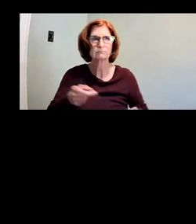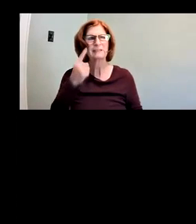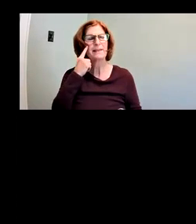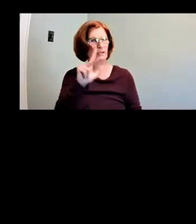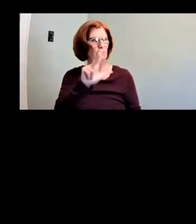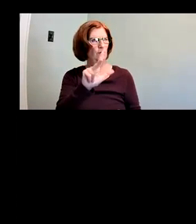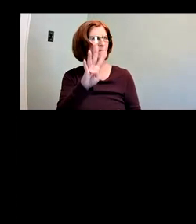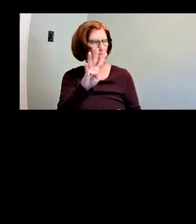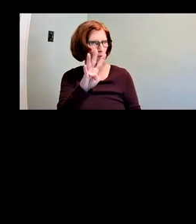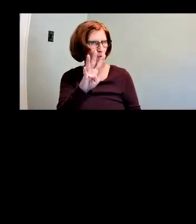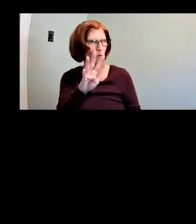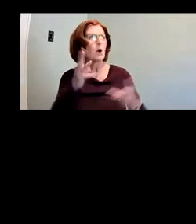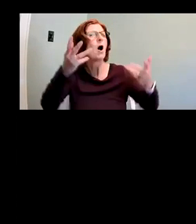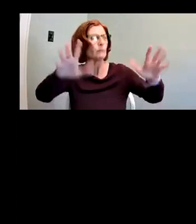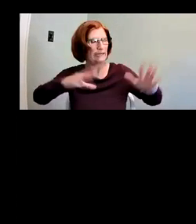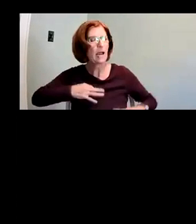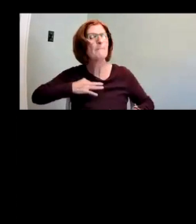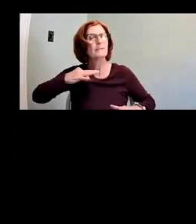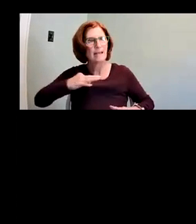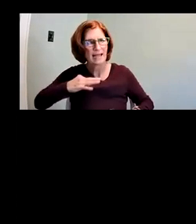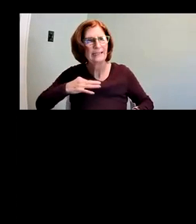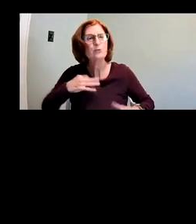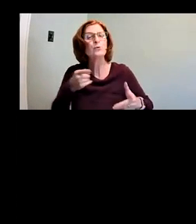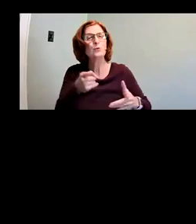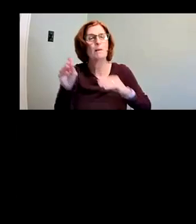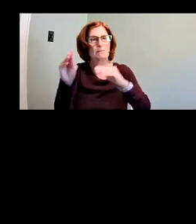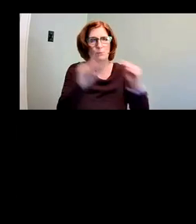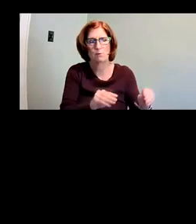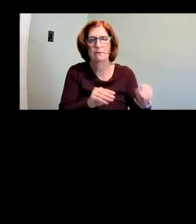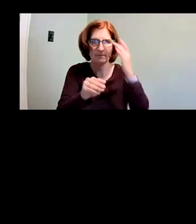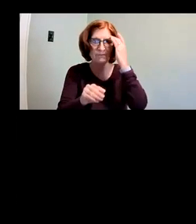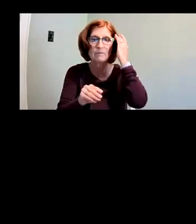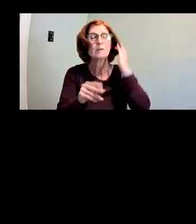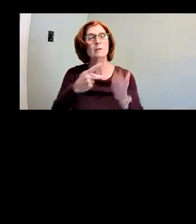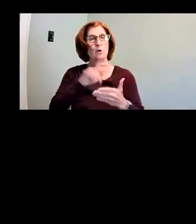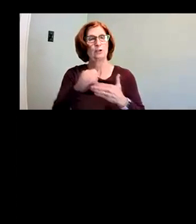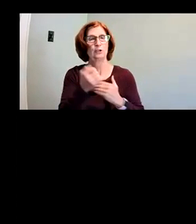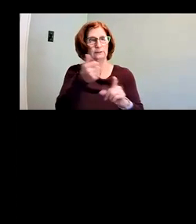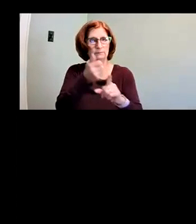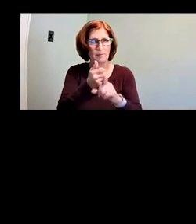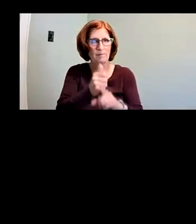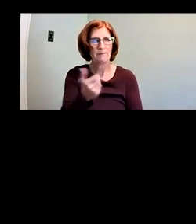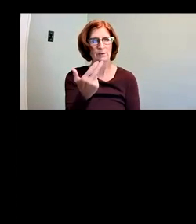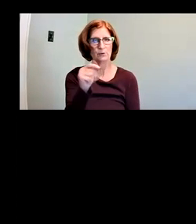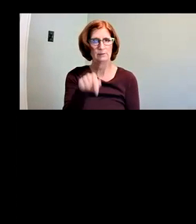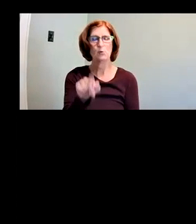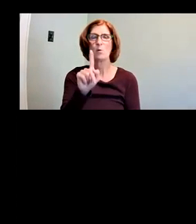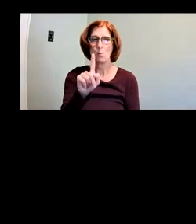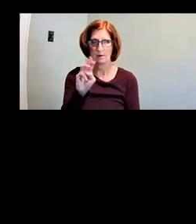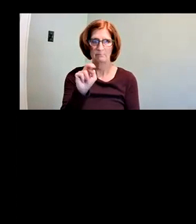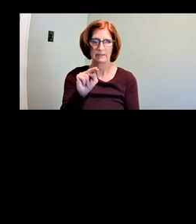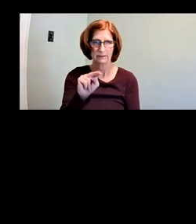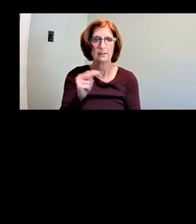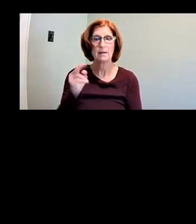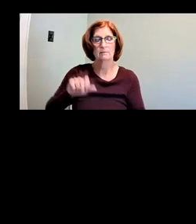34 have actually applied to live at Harvard Beatty. So the project itself is a $13.1 million project. In August of